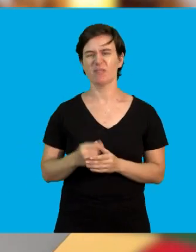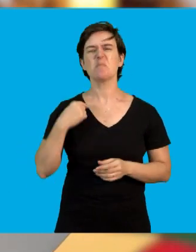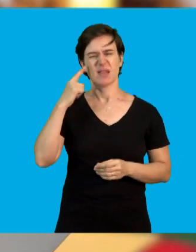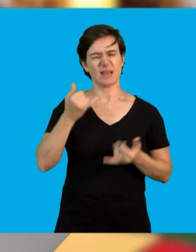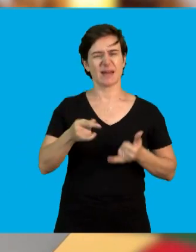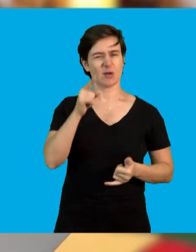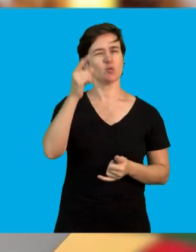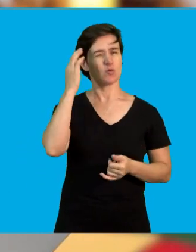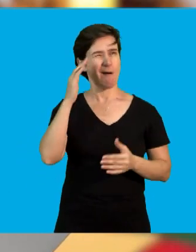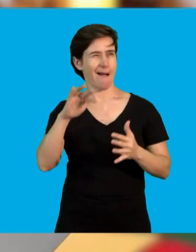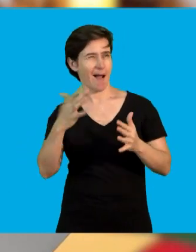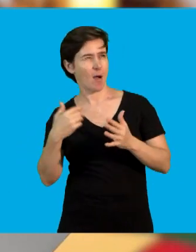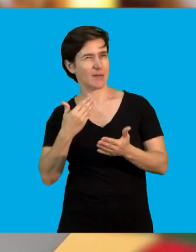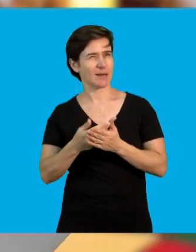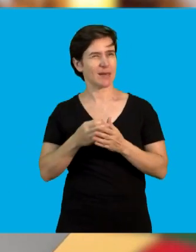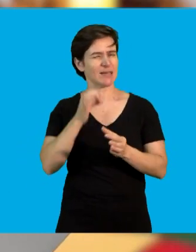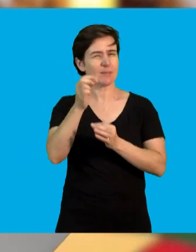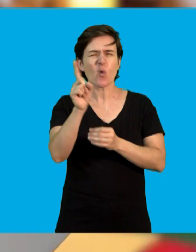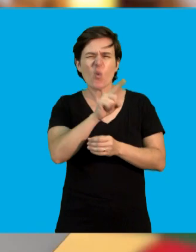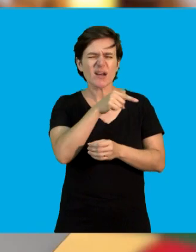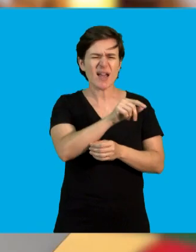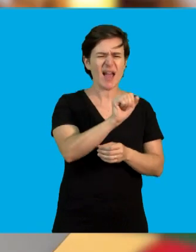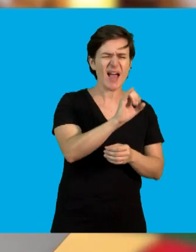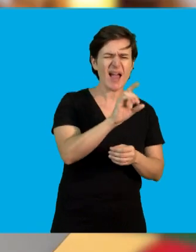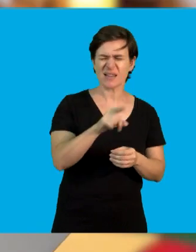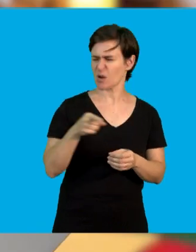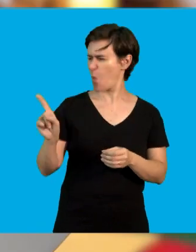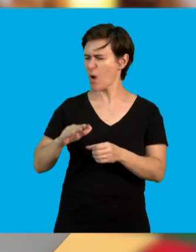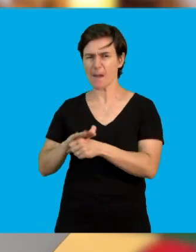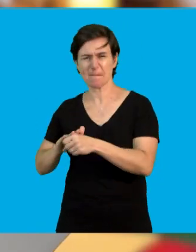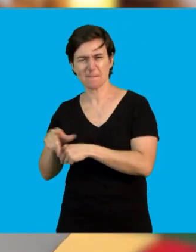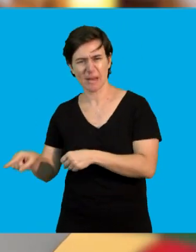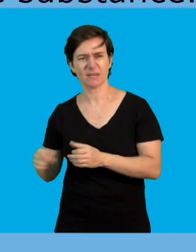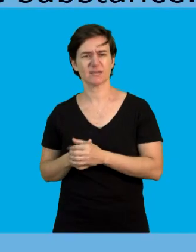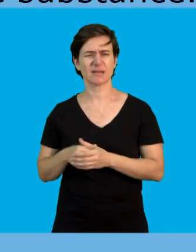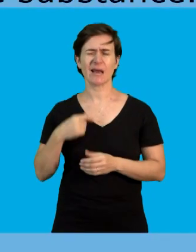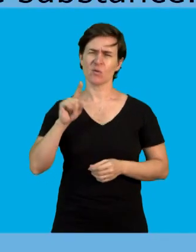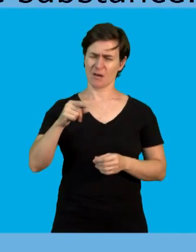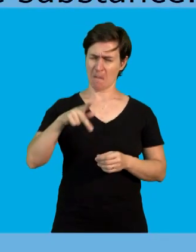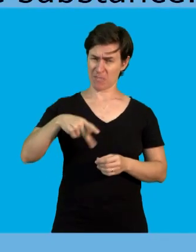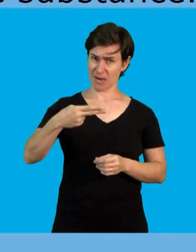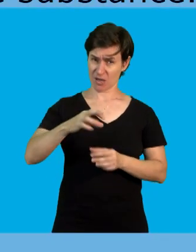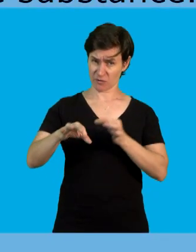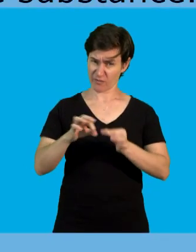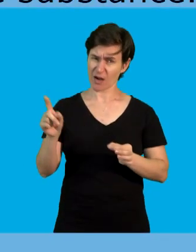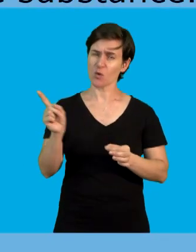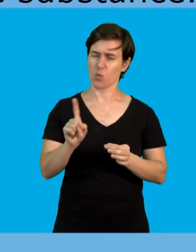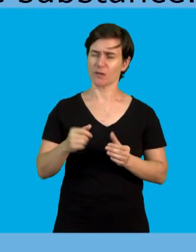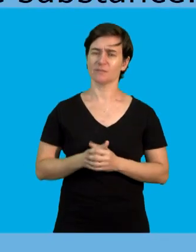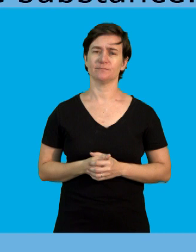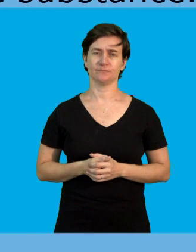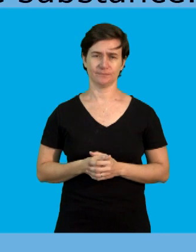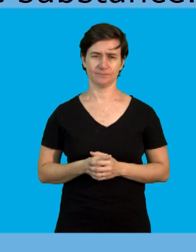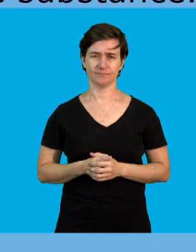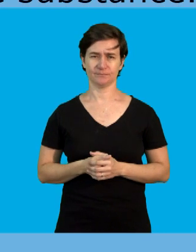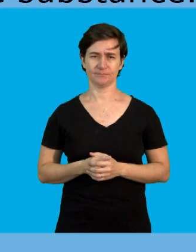I'm sure by now we know how to describe what an acid is, also describe what a base is, and also know what the pH value is. What does it do